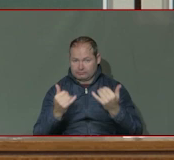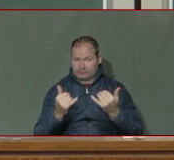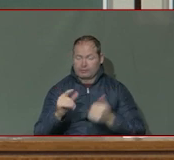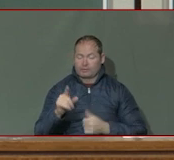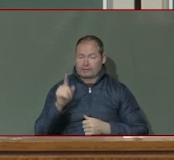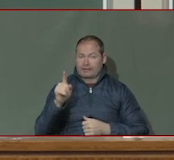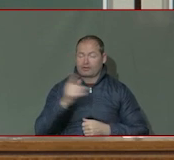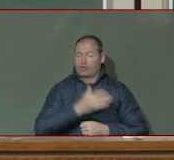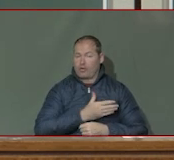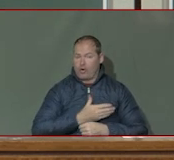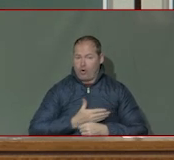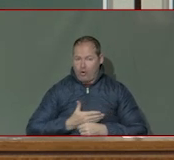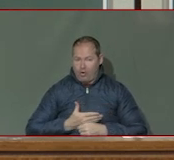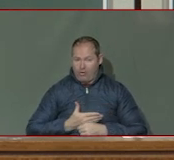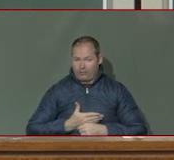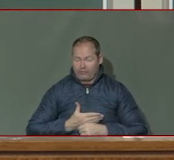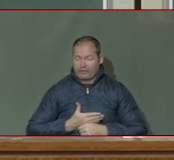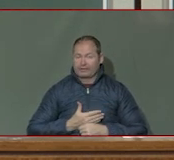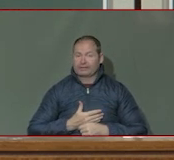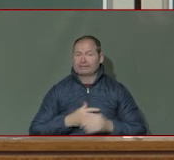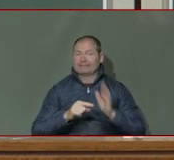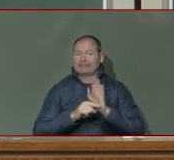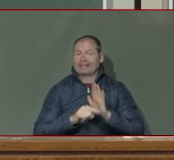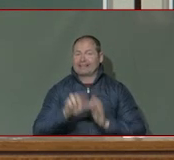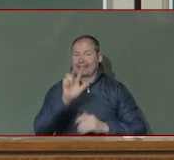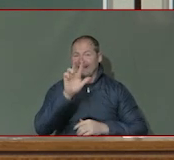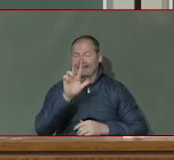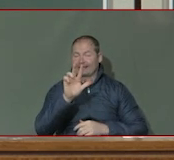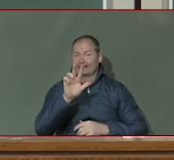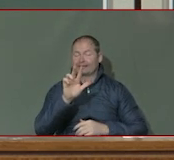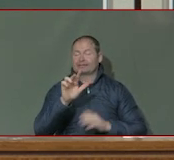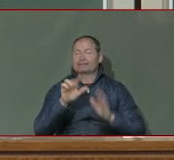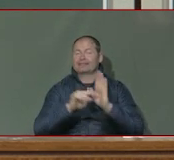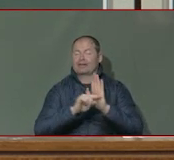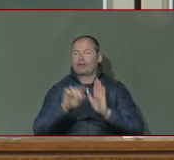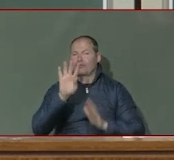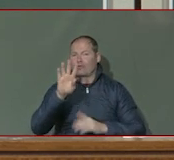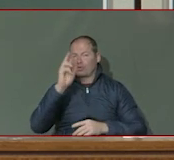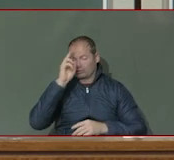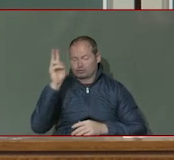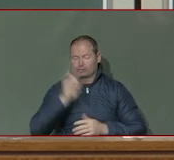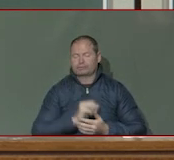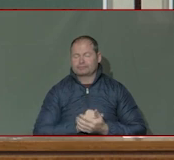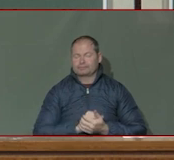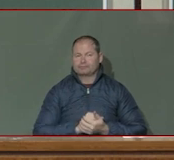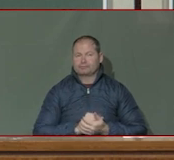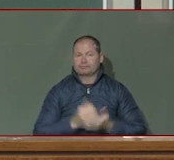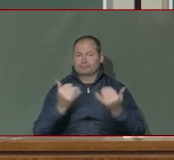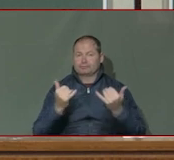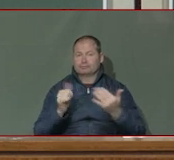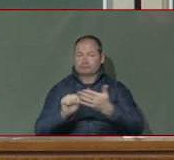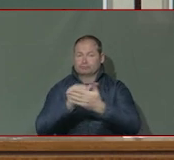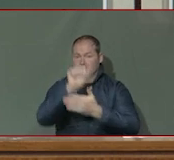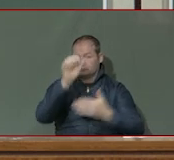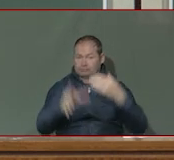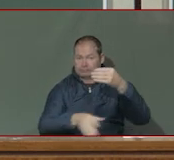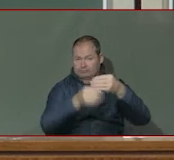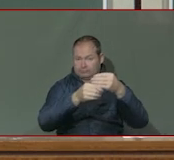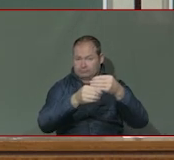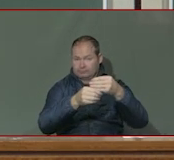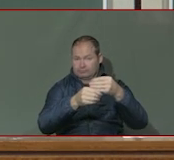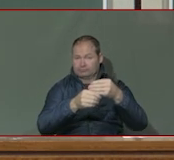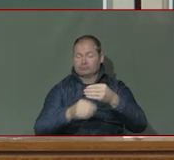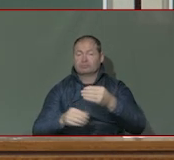x. So half of negative 8 is negative 4 squared. So if I add 16 to the side, then I must